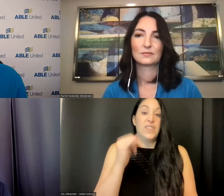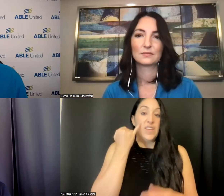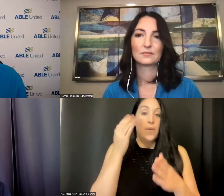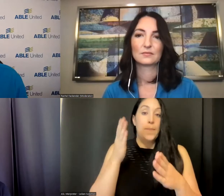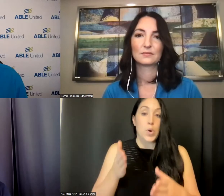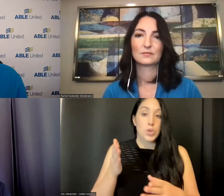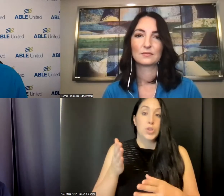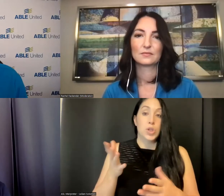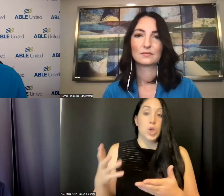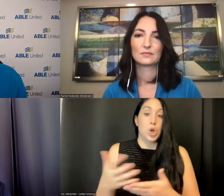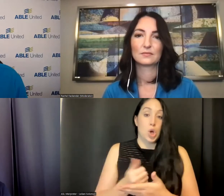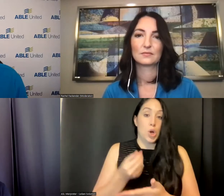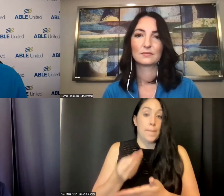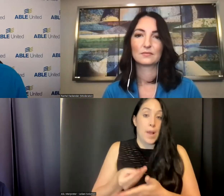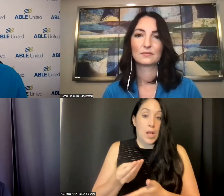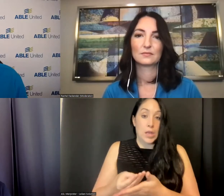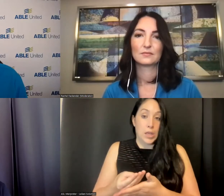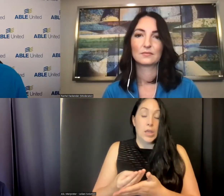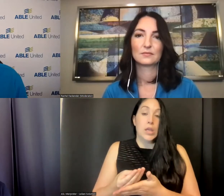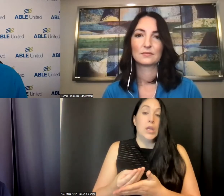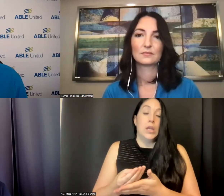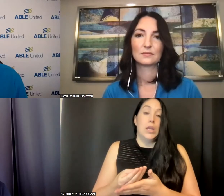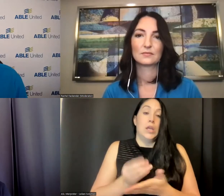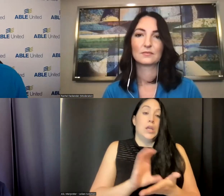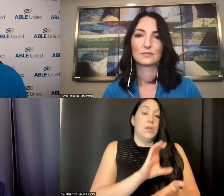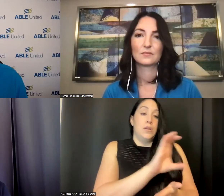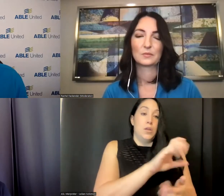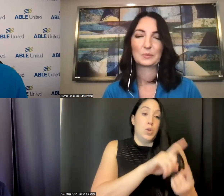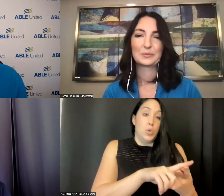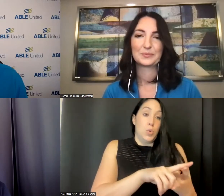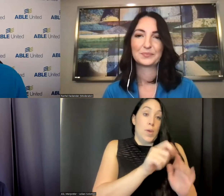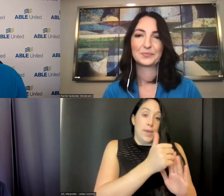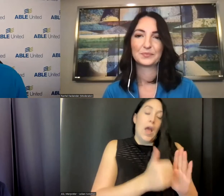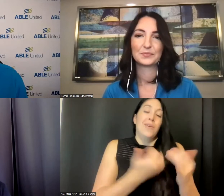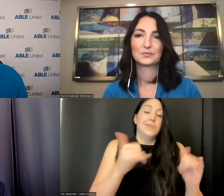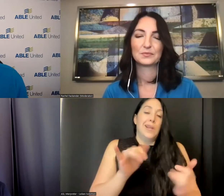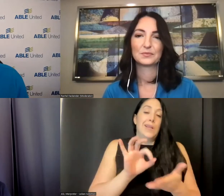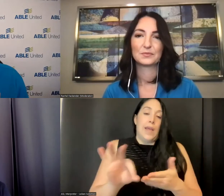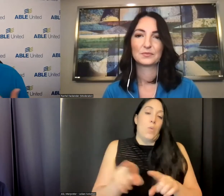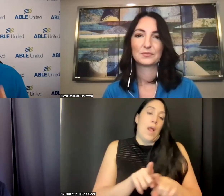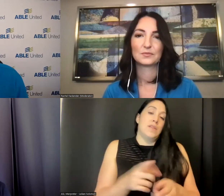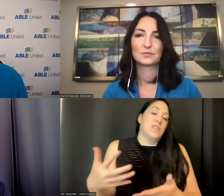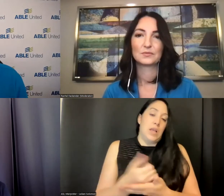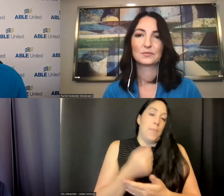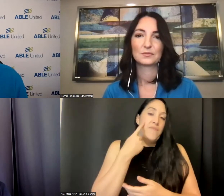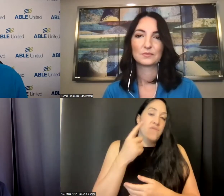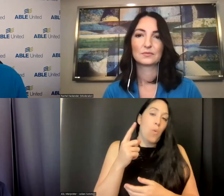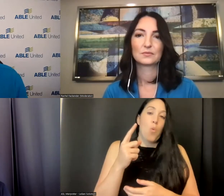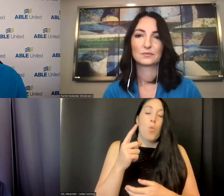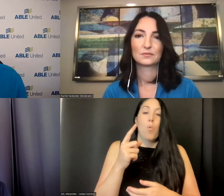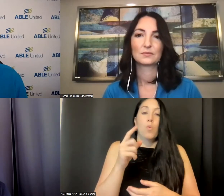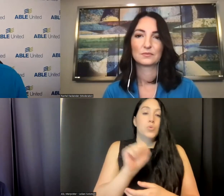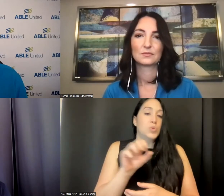still counts as earned income for Social Security and IRS purposes. And so when somebody's ready to make